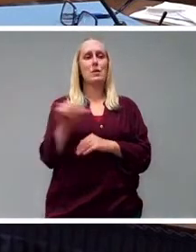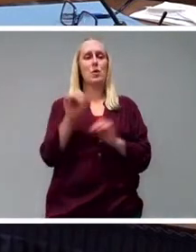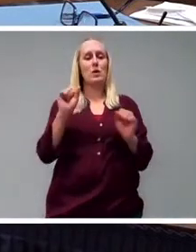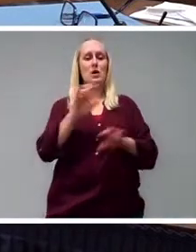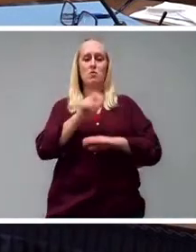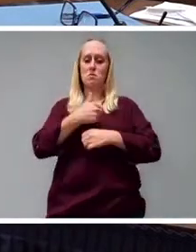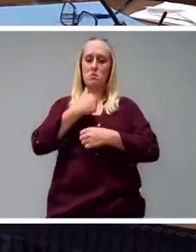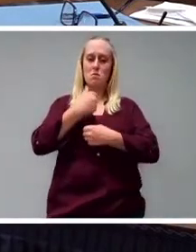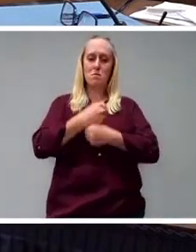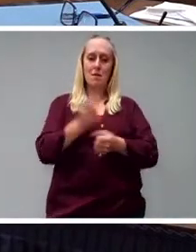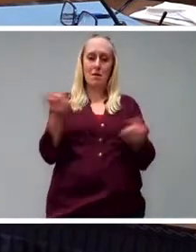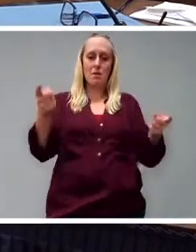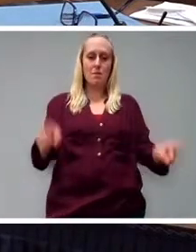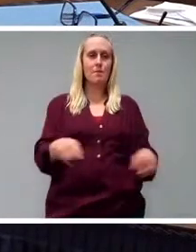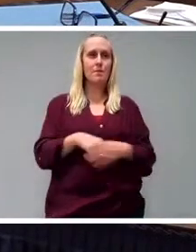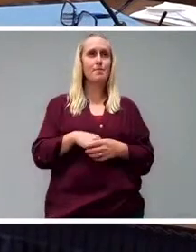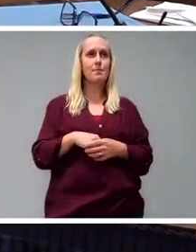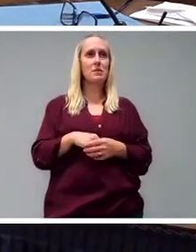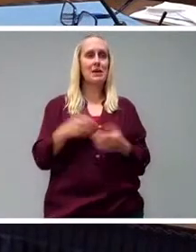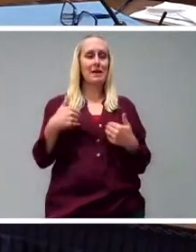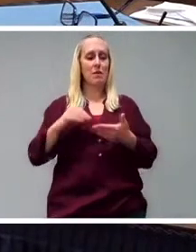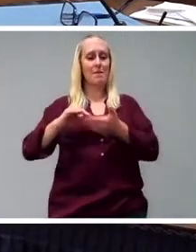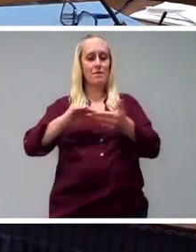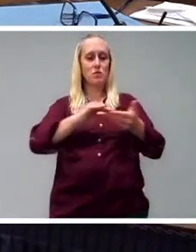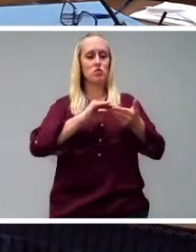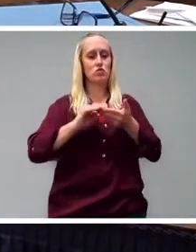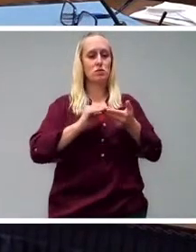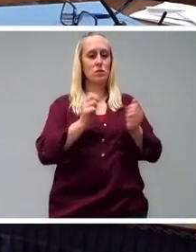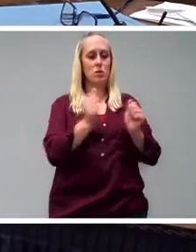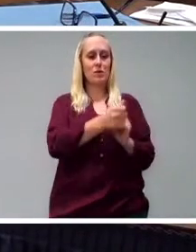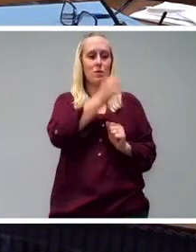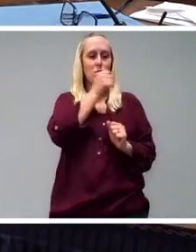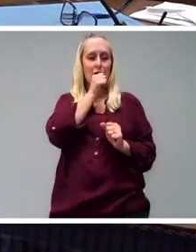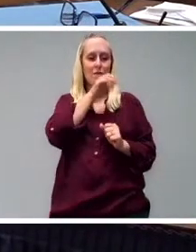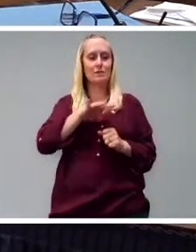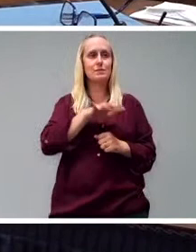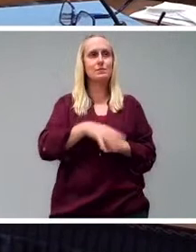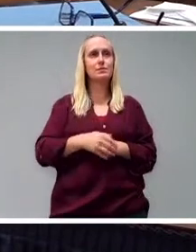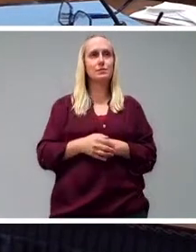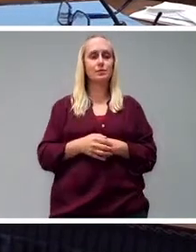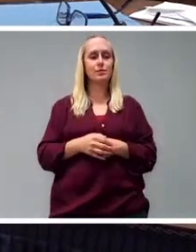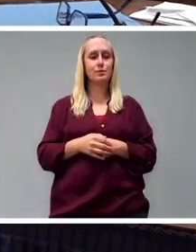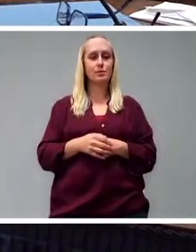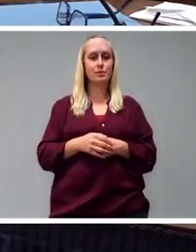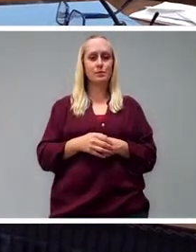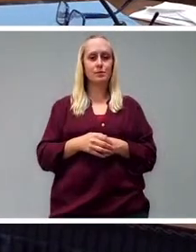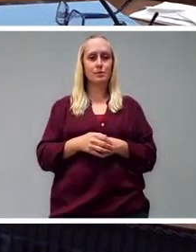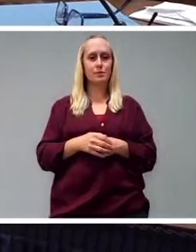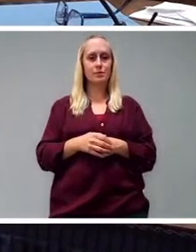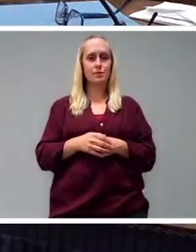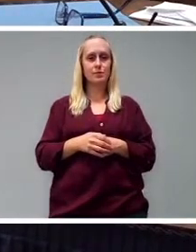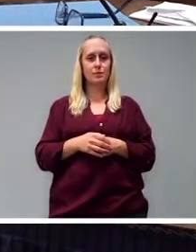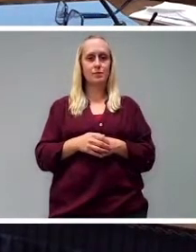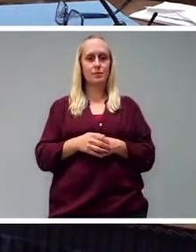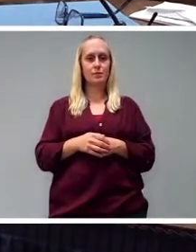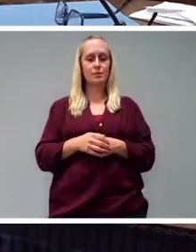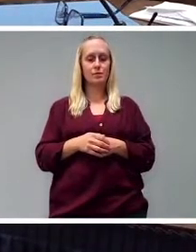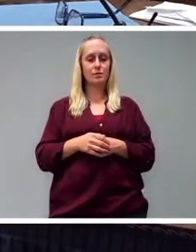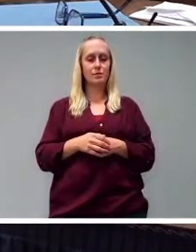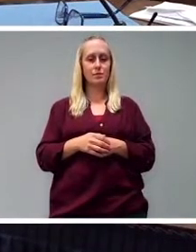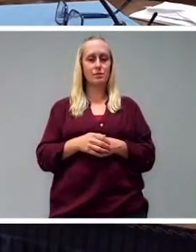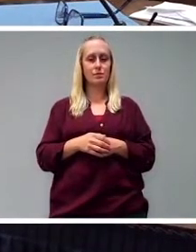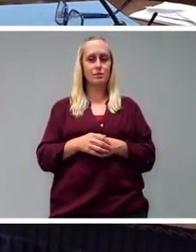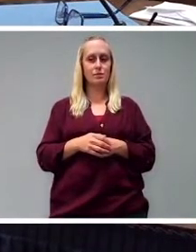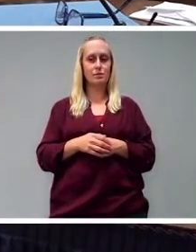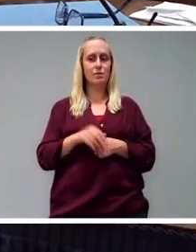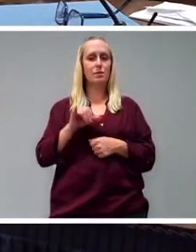private sectors. Because that's the only way we can be having the future